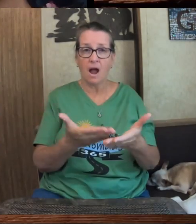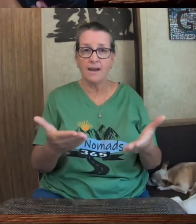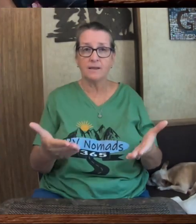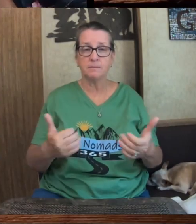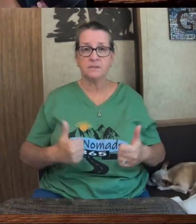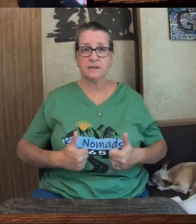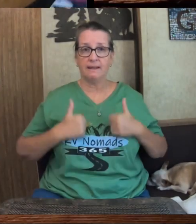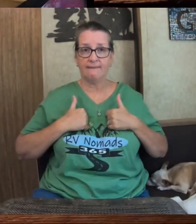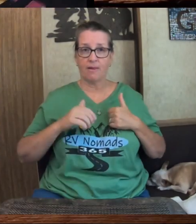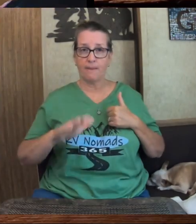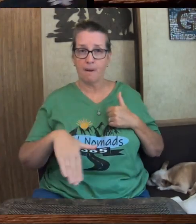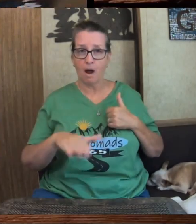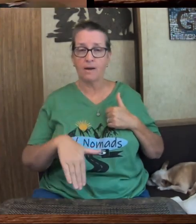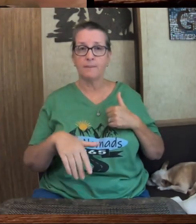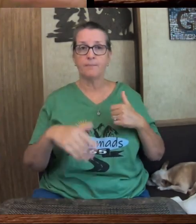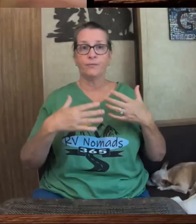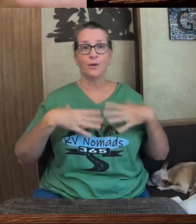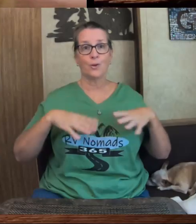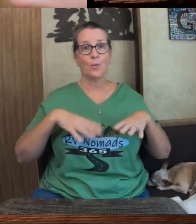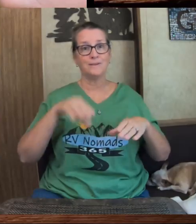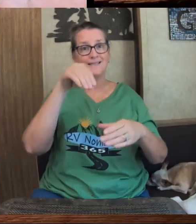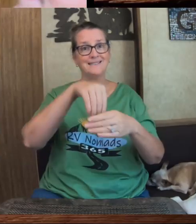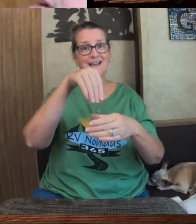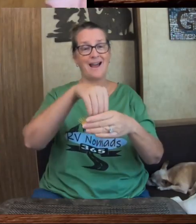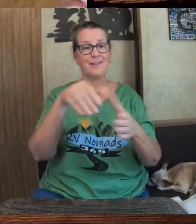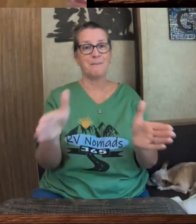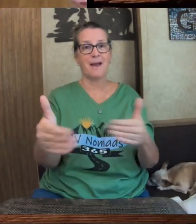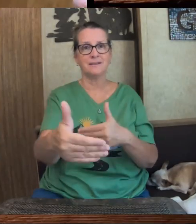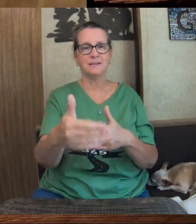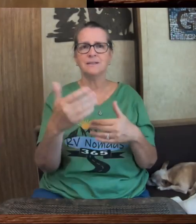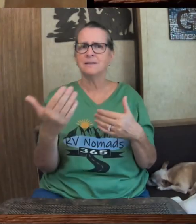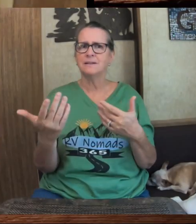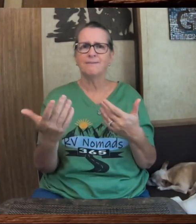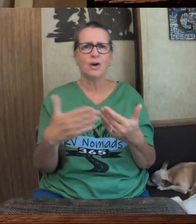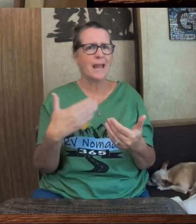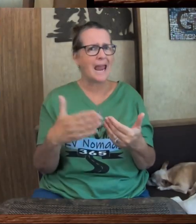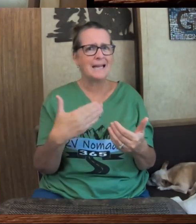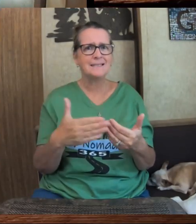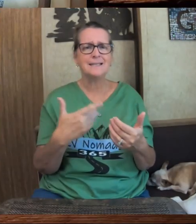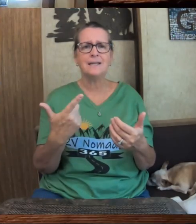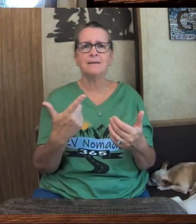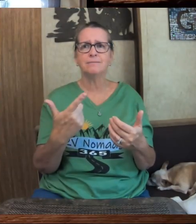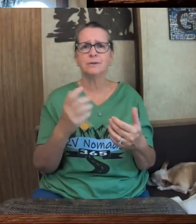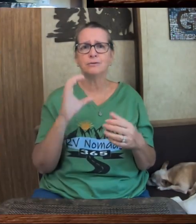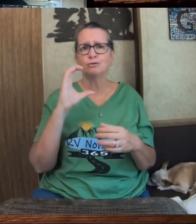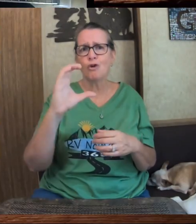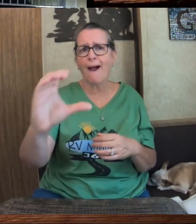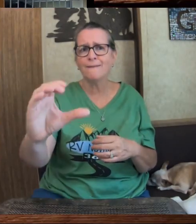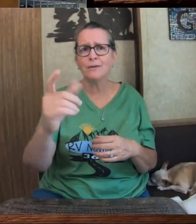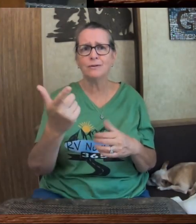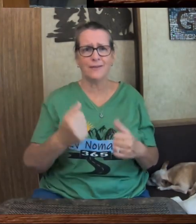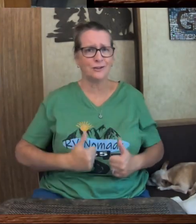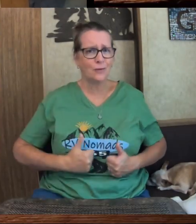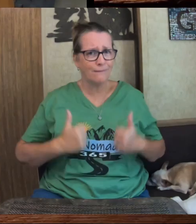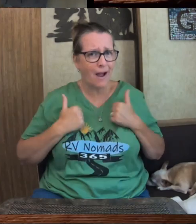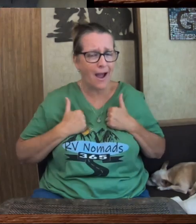have live down here. And then our clothes in the baskets. And they're very handy. They survive travel. And